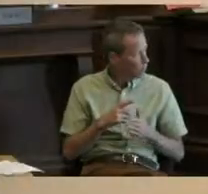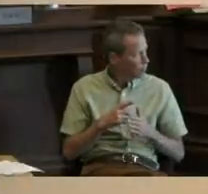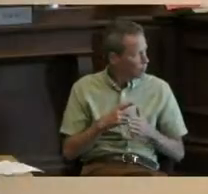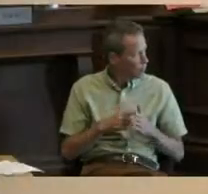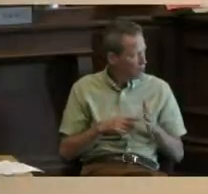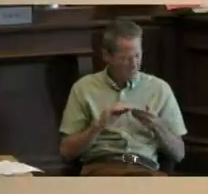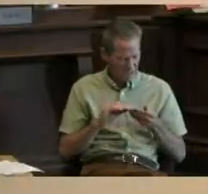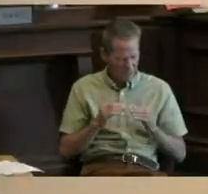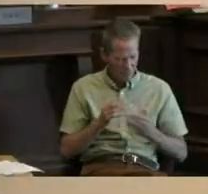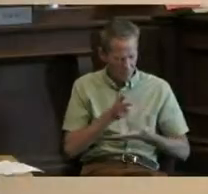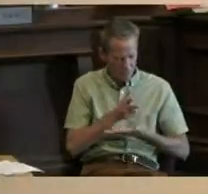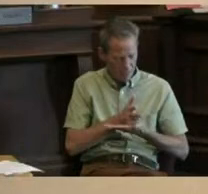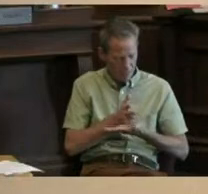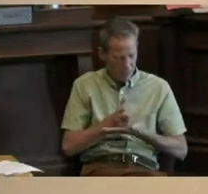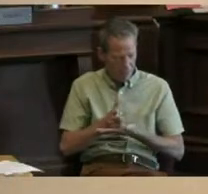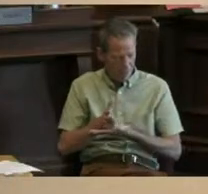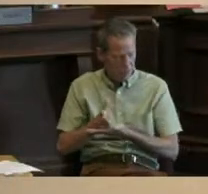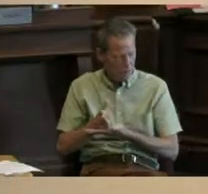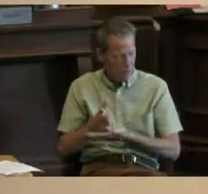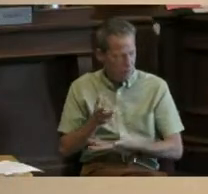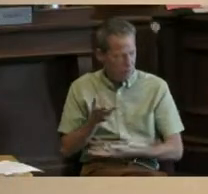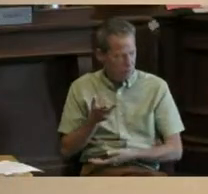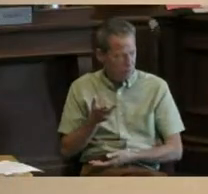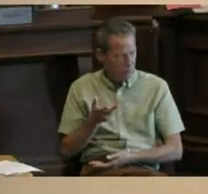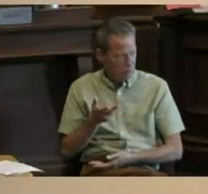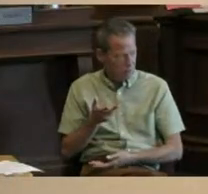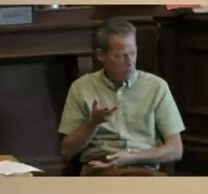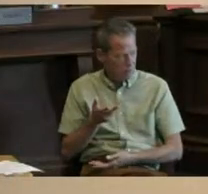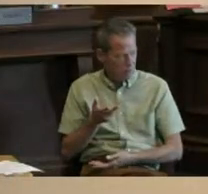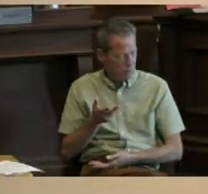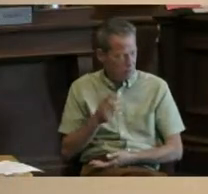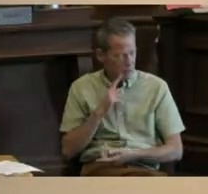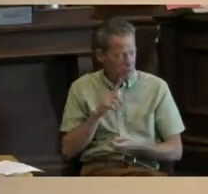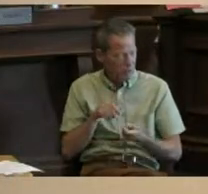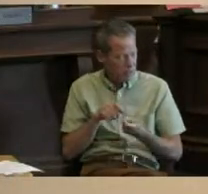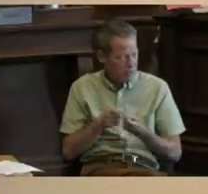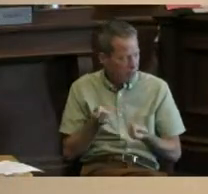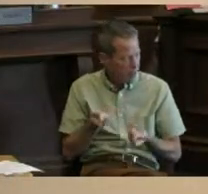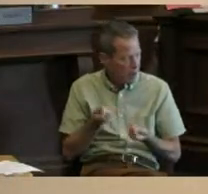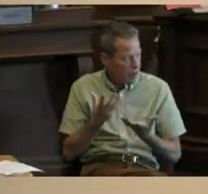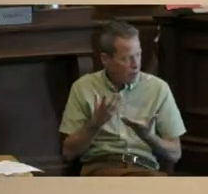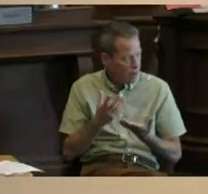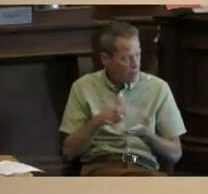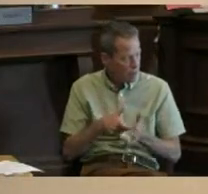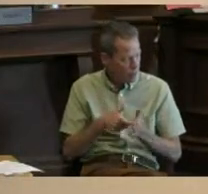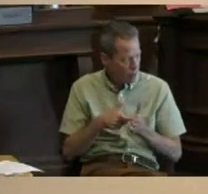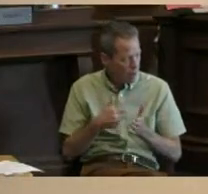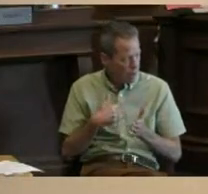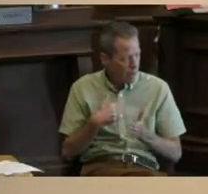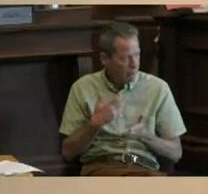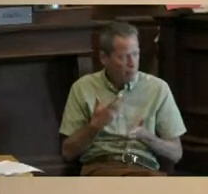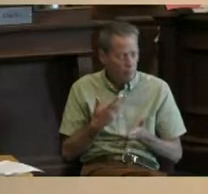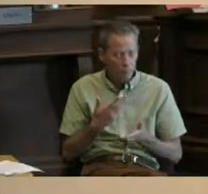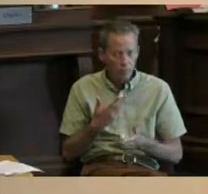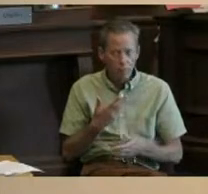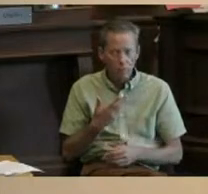of parking spots that School 58 needs? Do we know the answer to that? Is there a specific number that they're required to have?